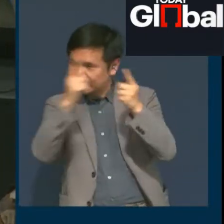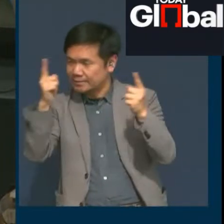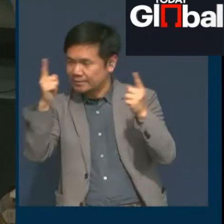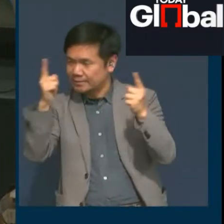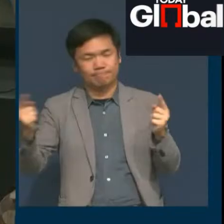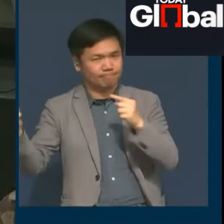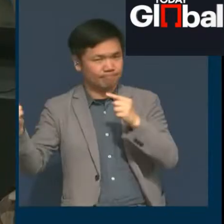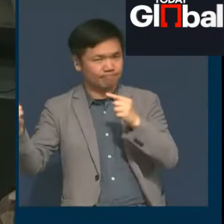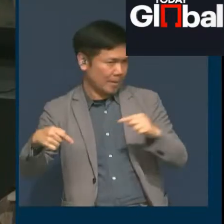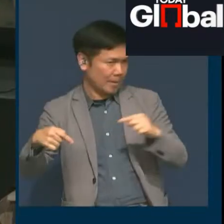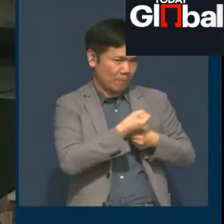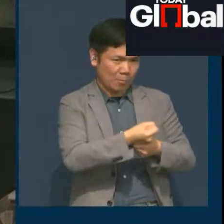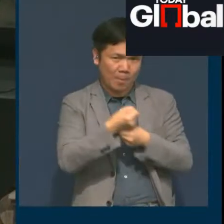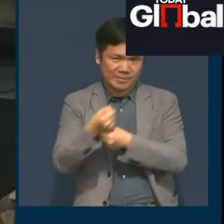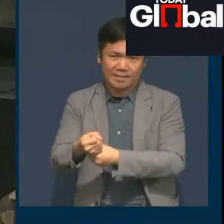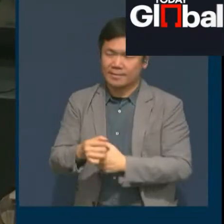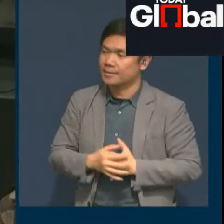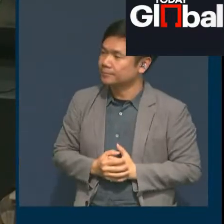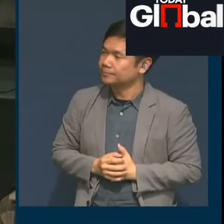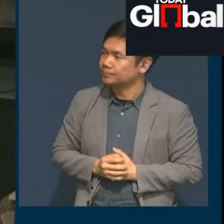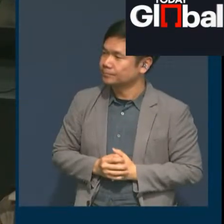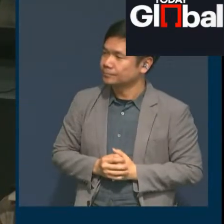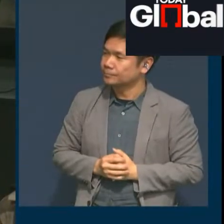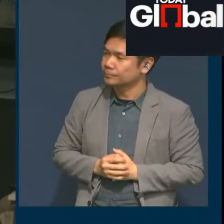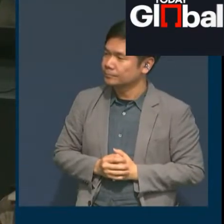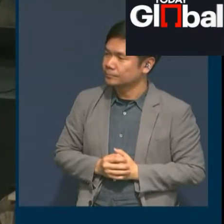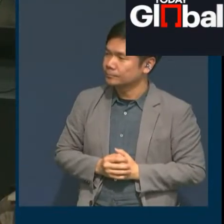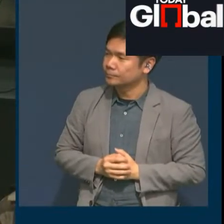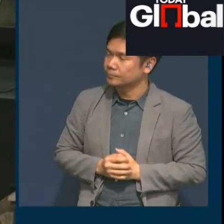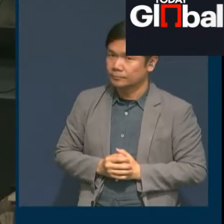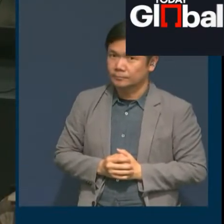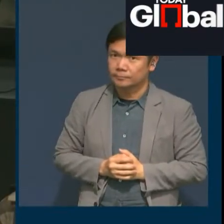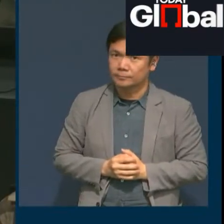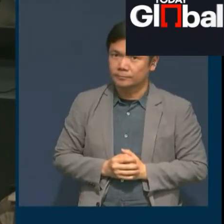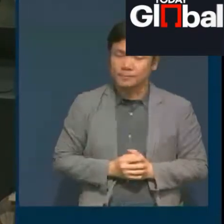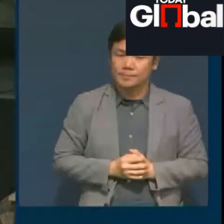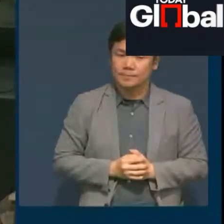I'd like to express our